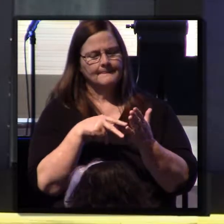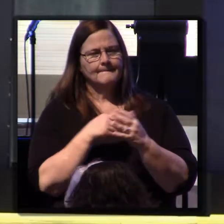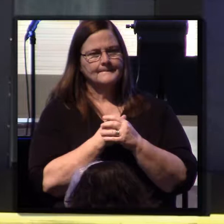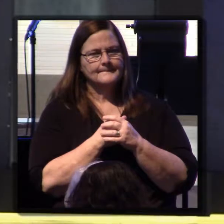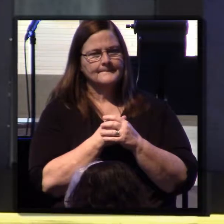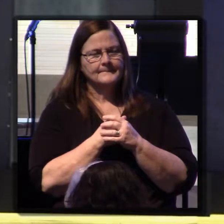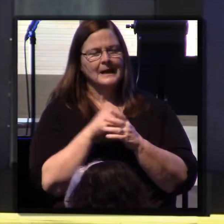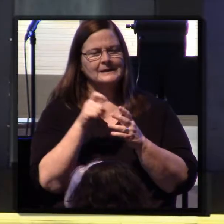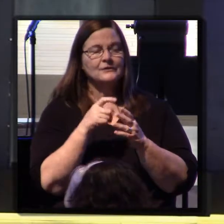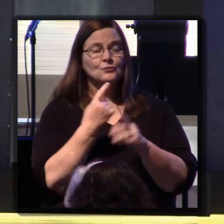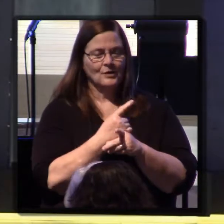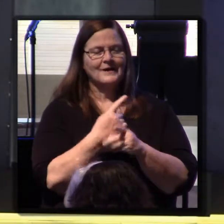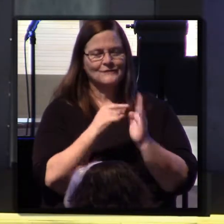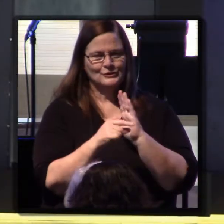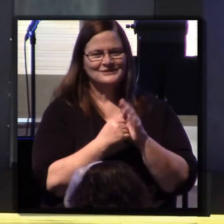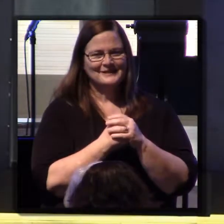Let's see. Wait a minute. I'm sorry.